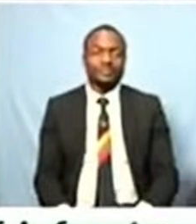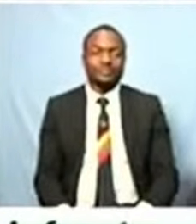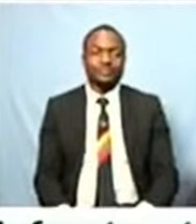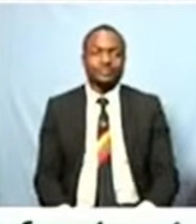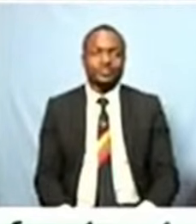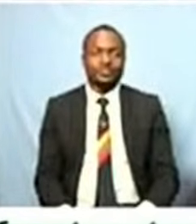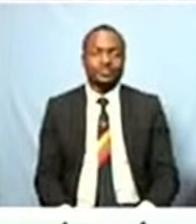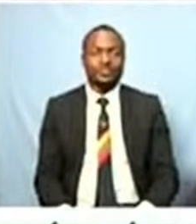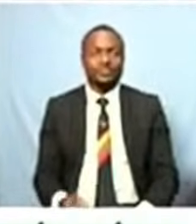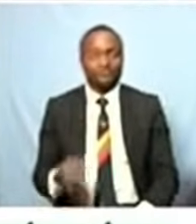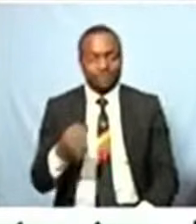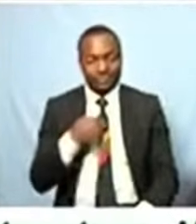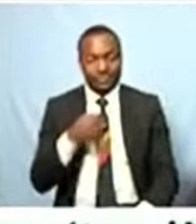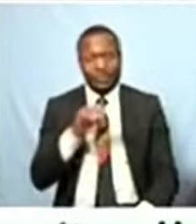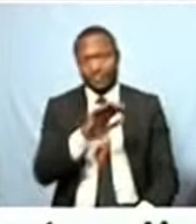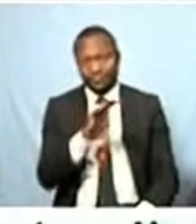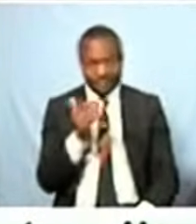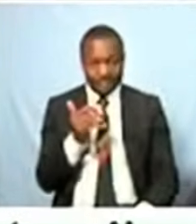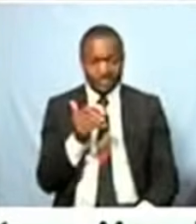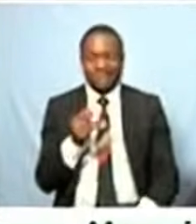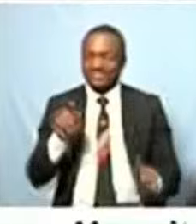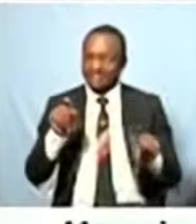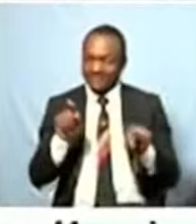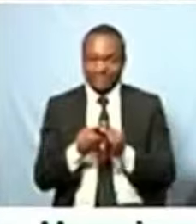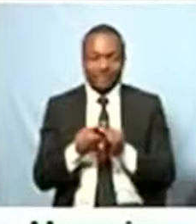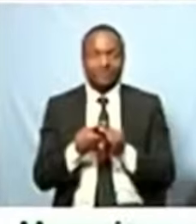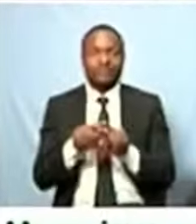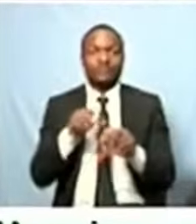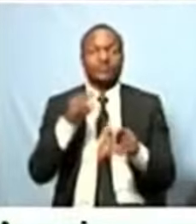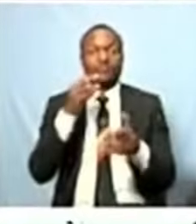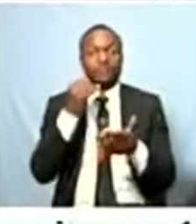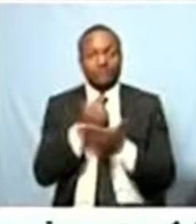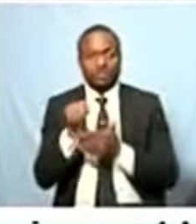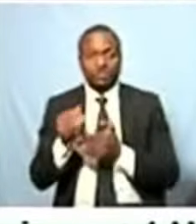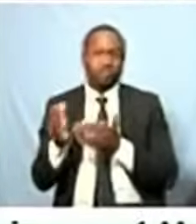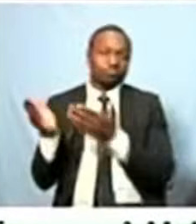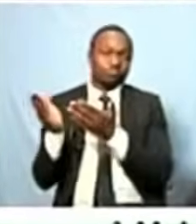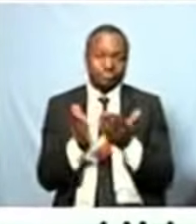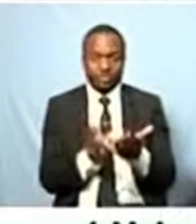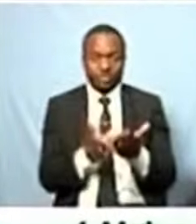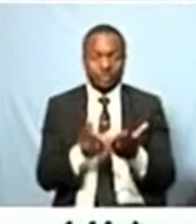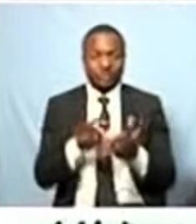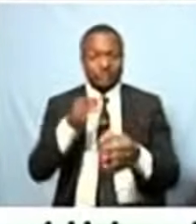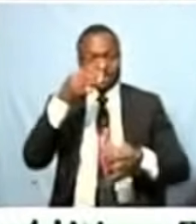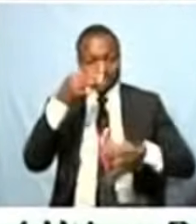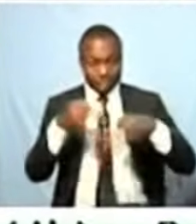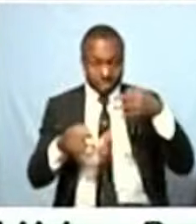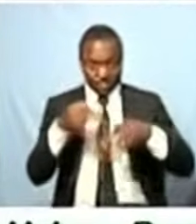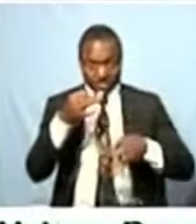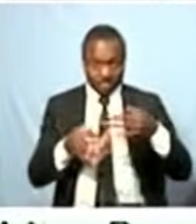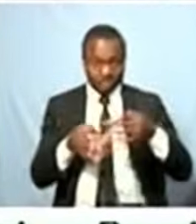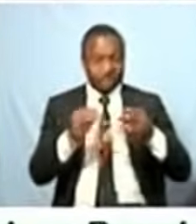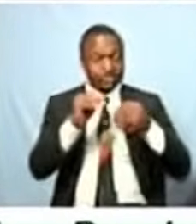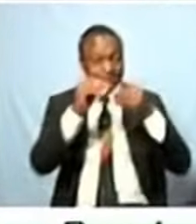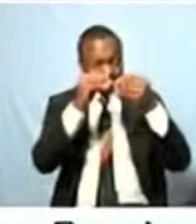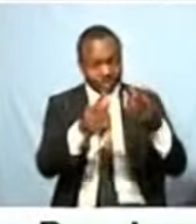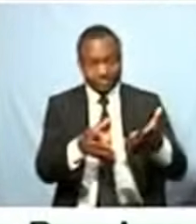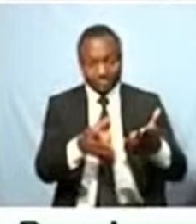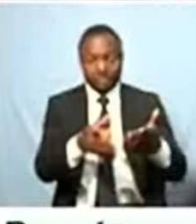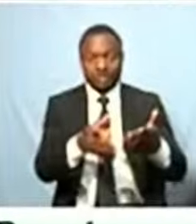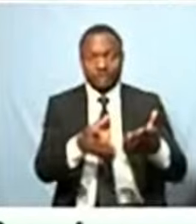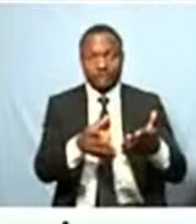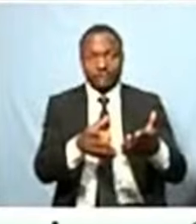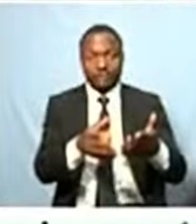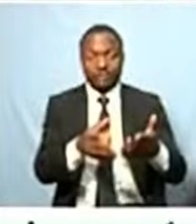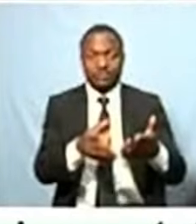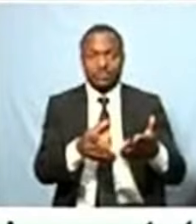I'm still getting back to the same matter I raised, because if you had contracted, if you had outsourced,